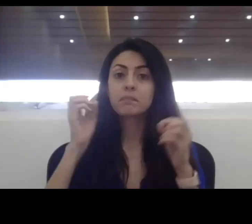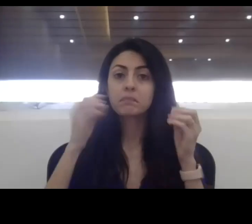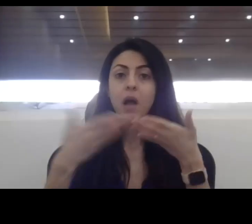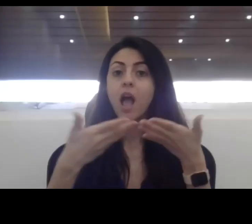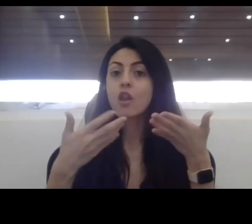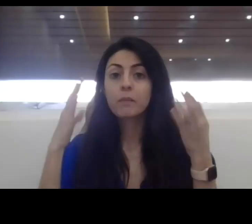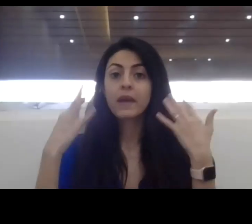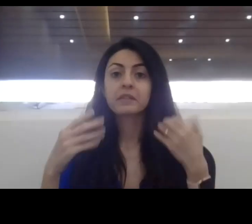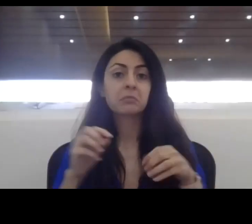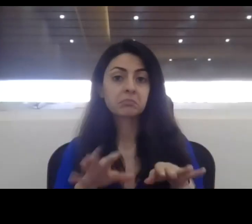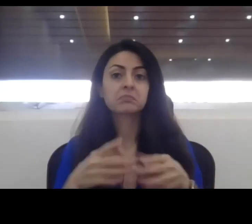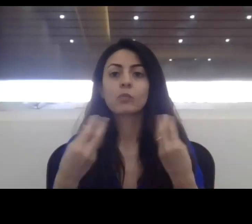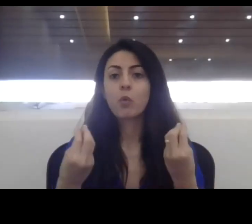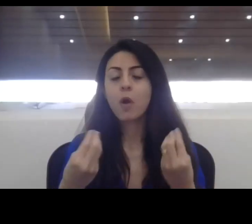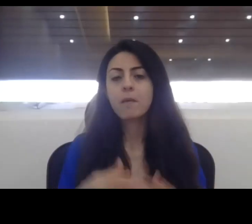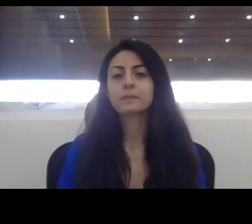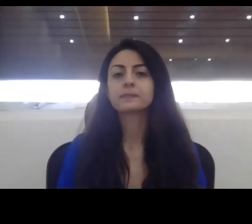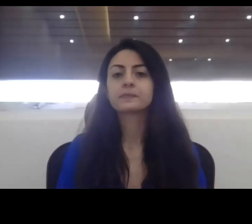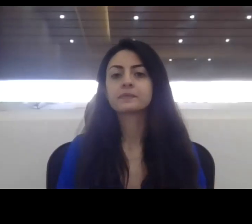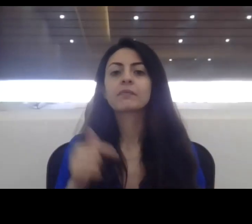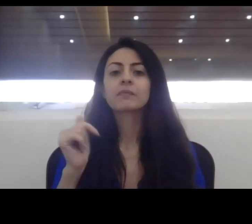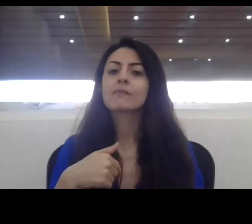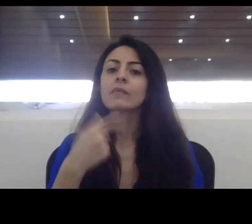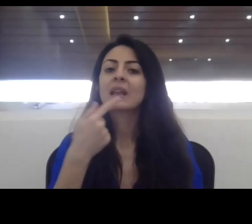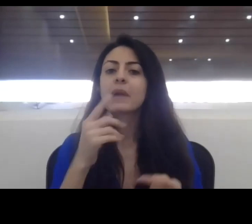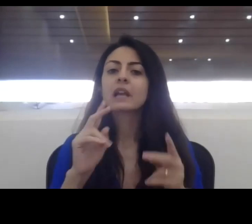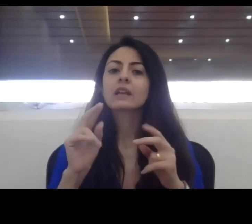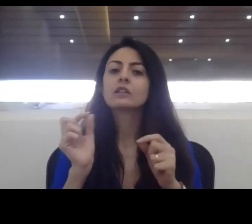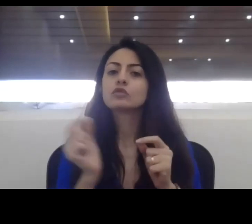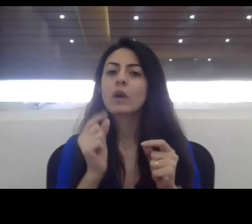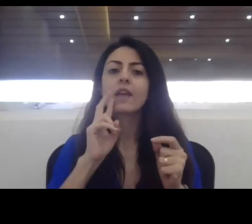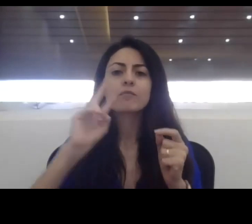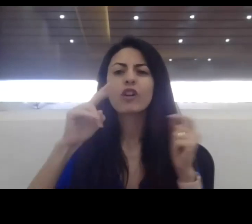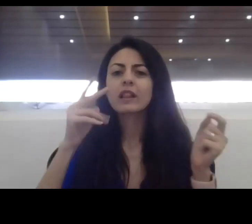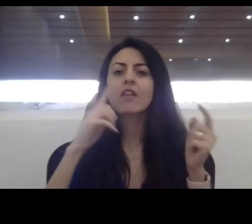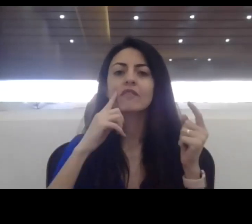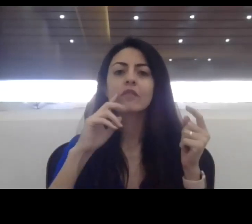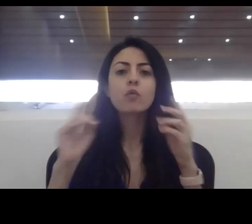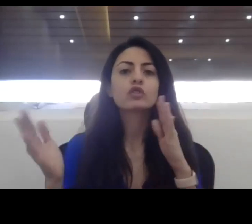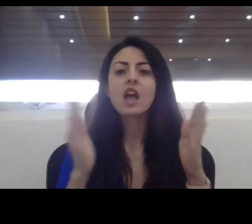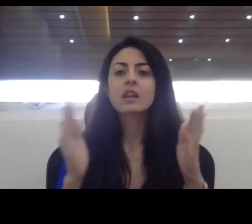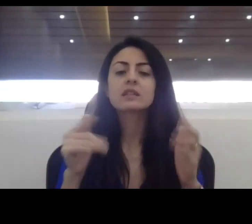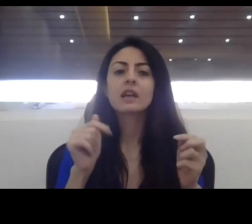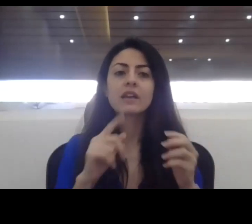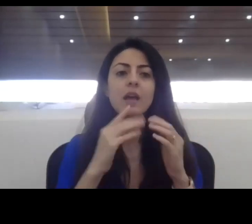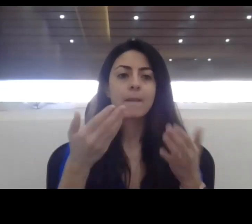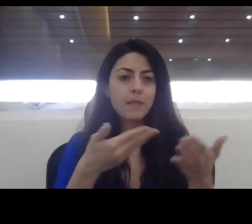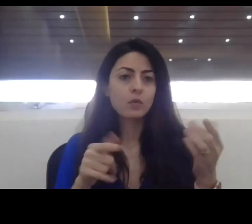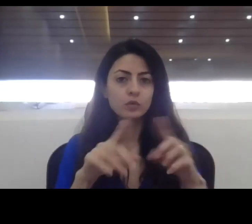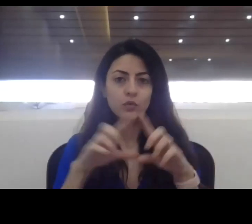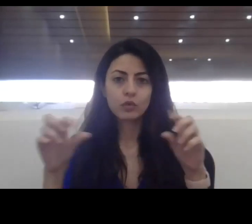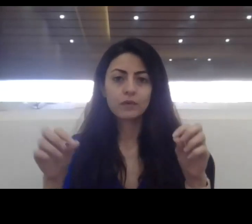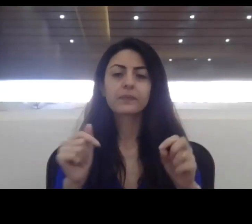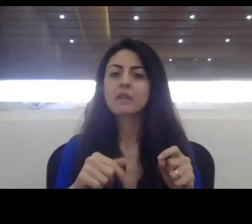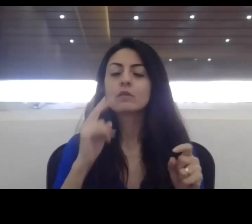few perspectives on the topic from a slightly more, if you want, regional perspective, regional dimension. I